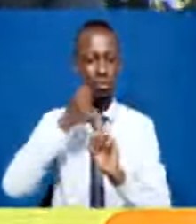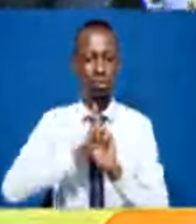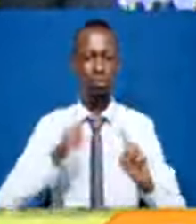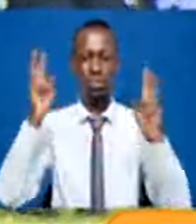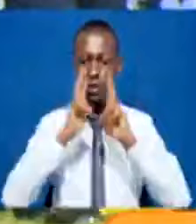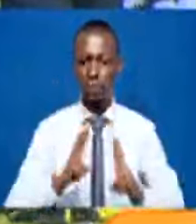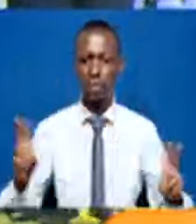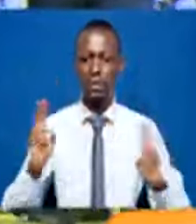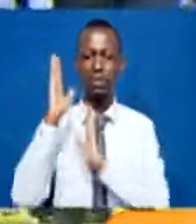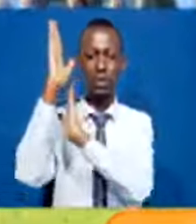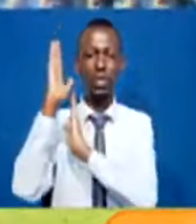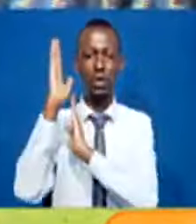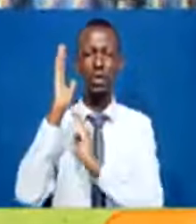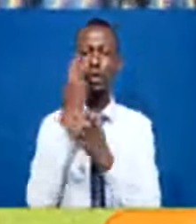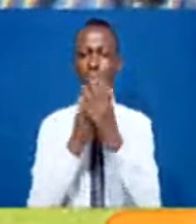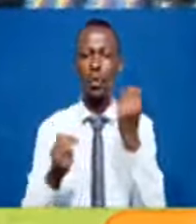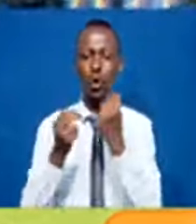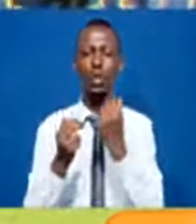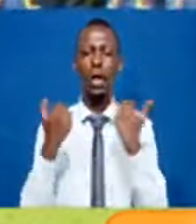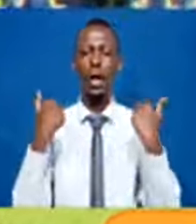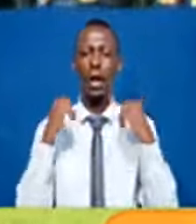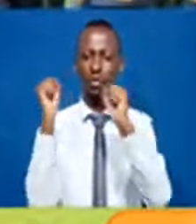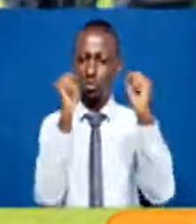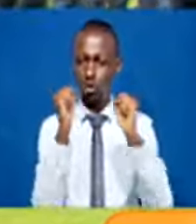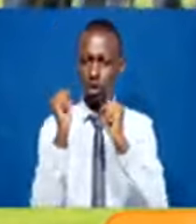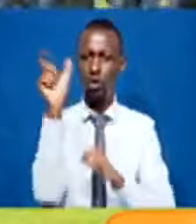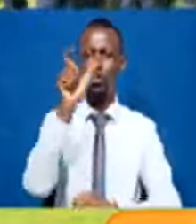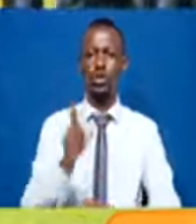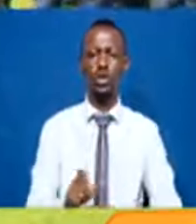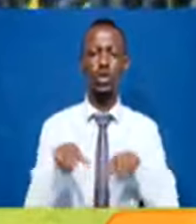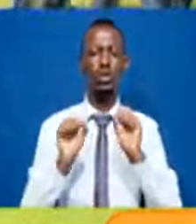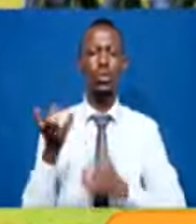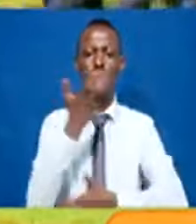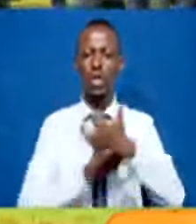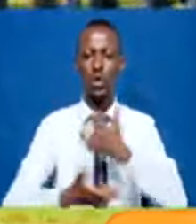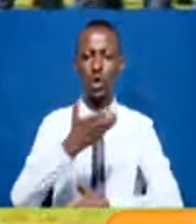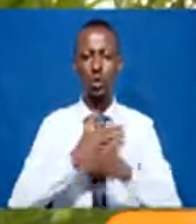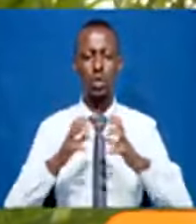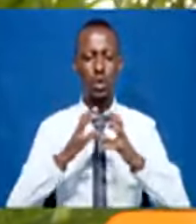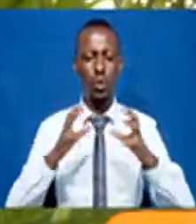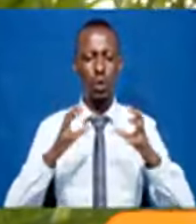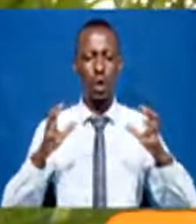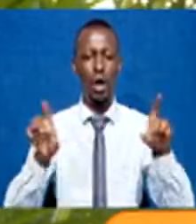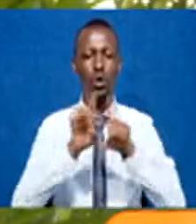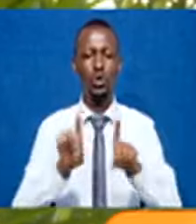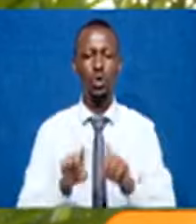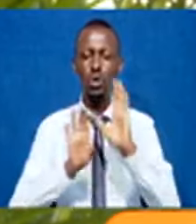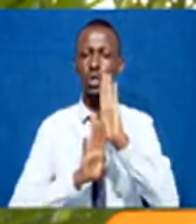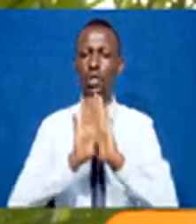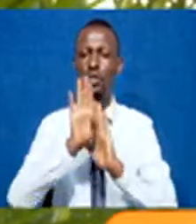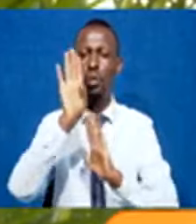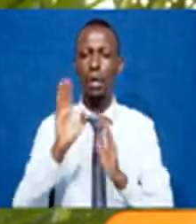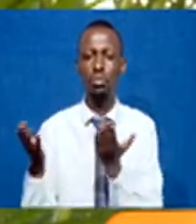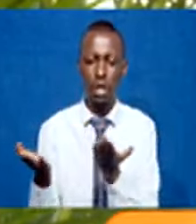and stability within the region to spur economic growth and development. President William Ruto is